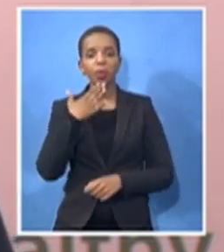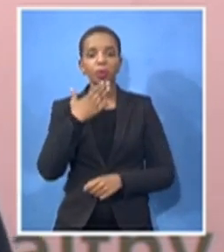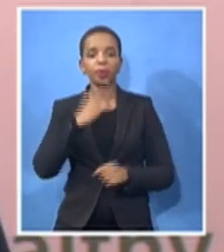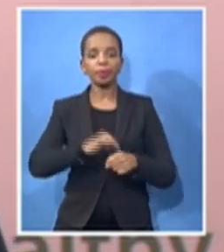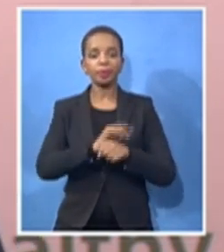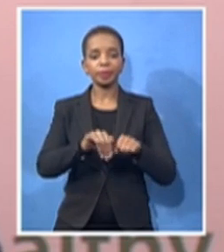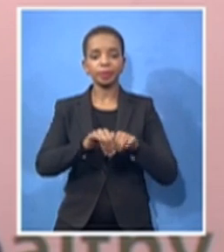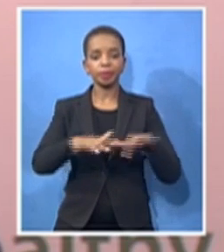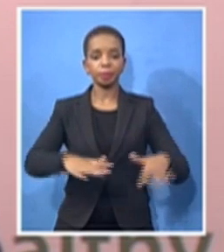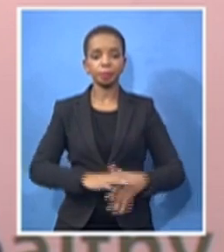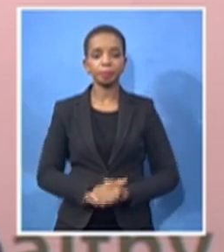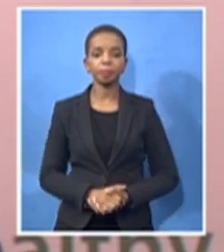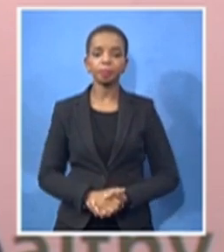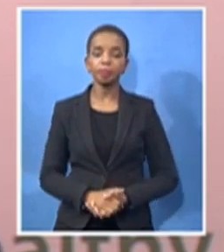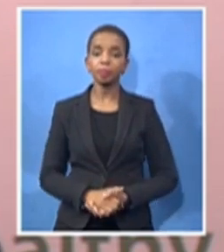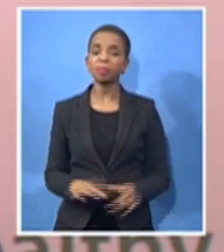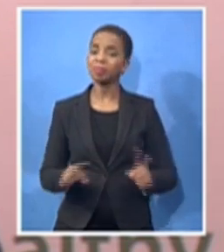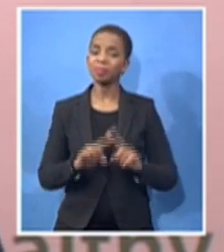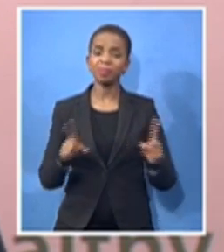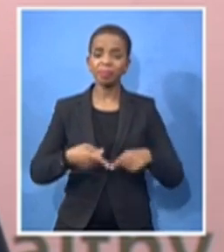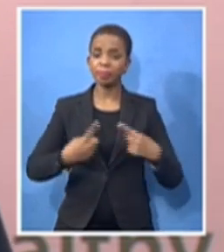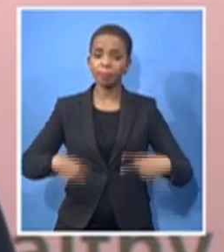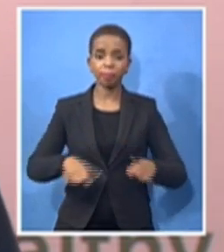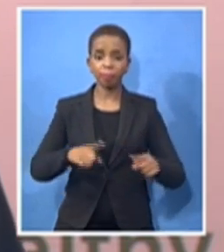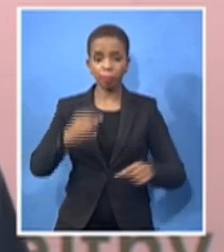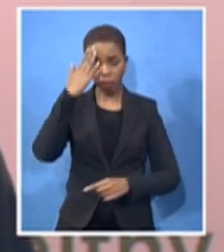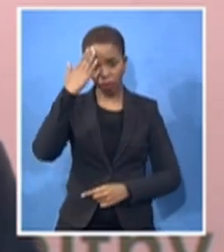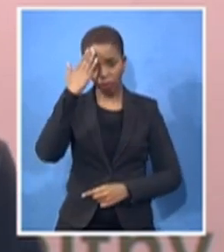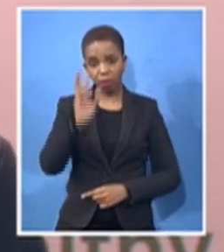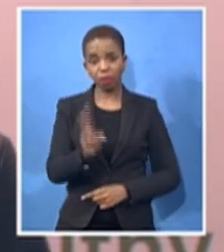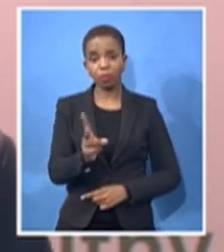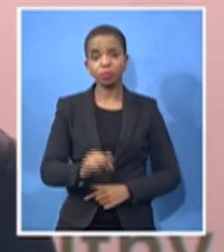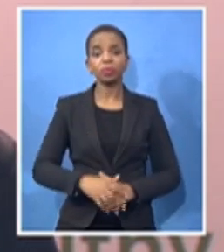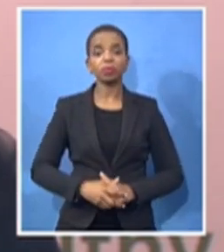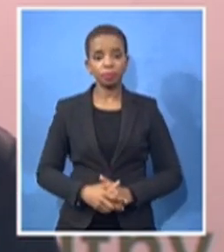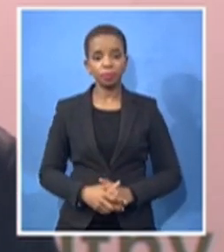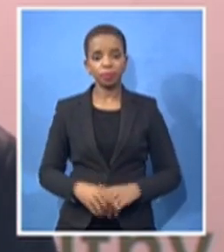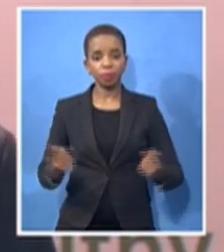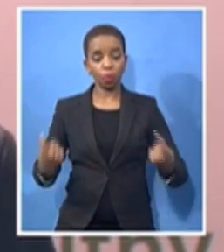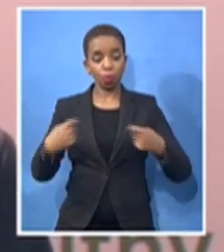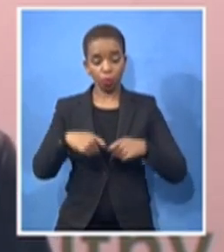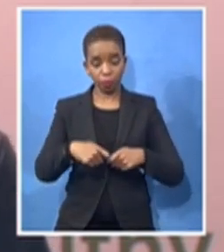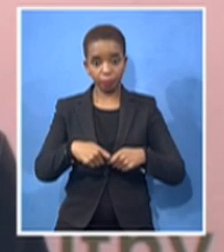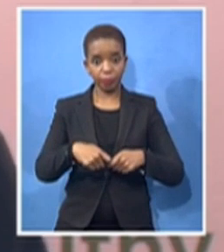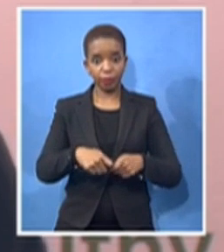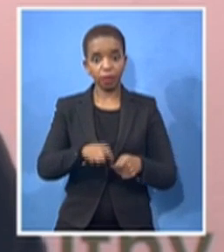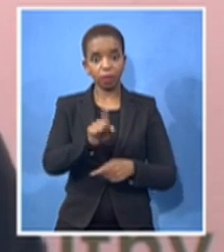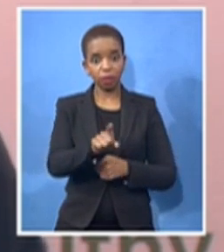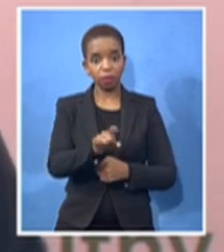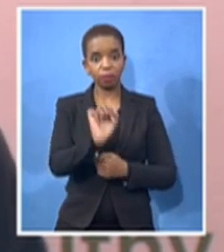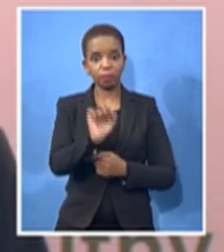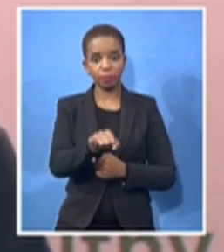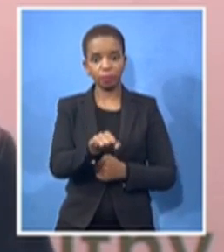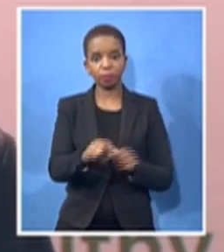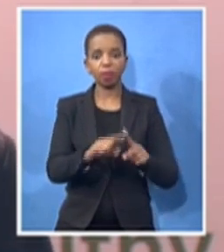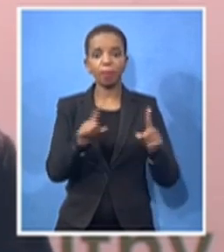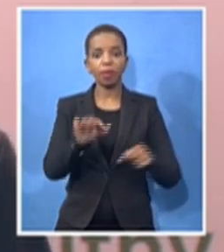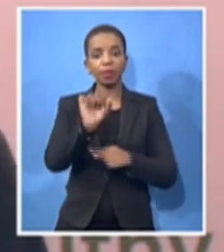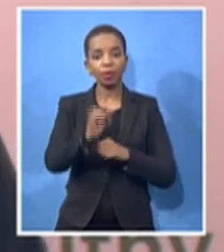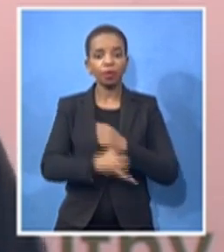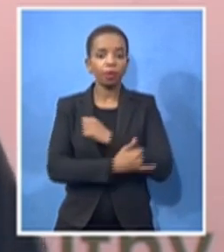you're contributing to this, your country and yourself have been a pillar of